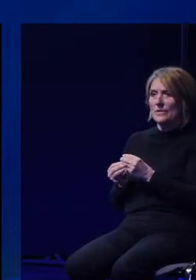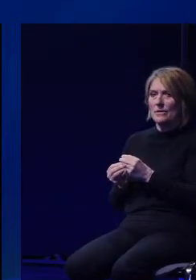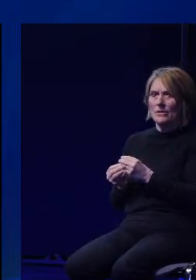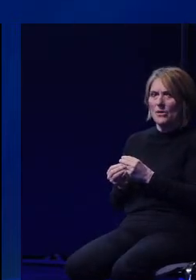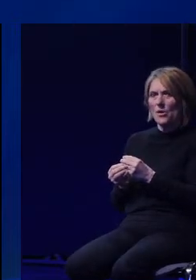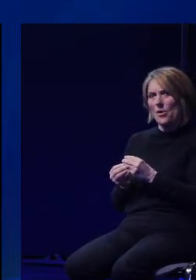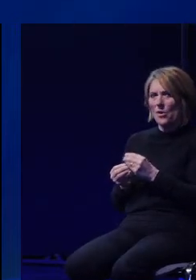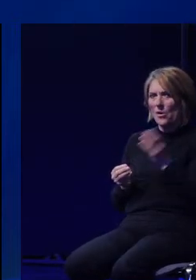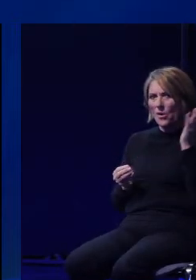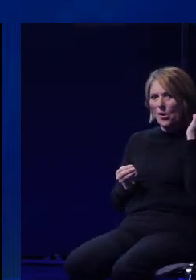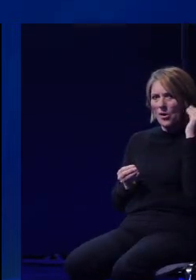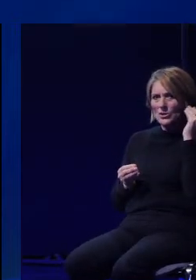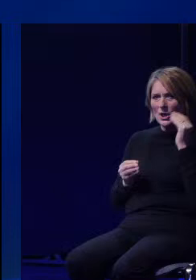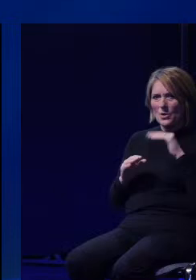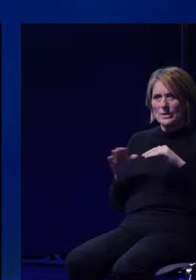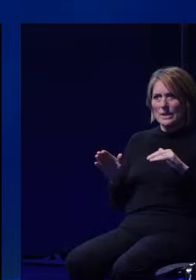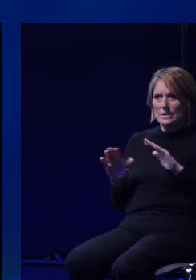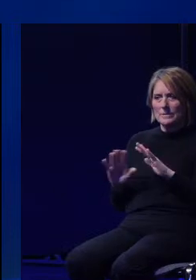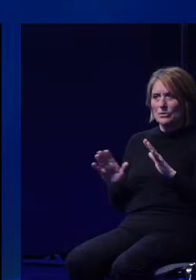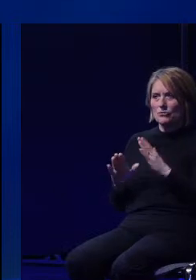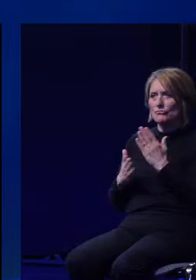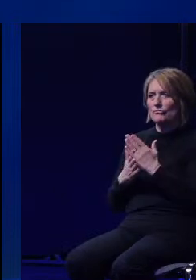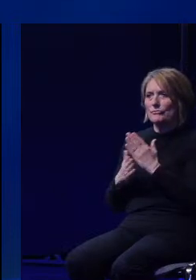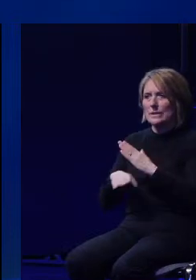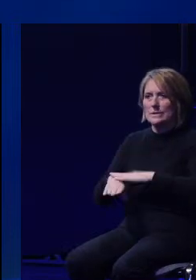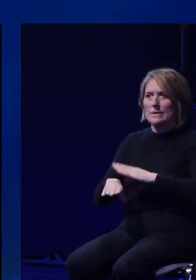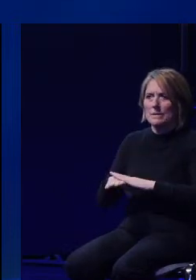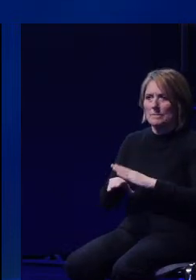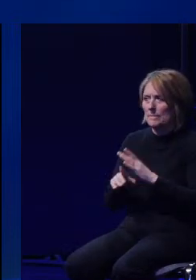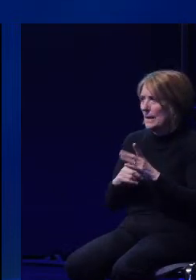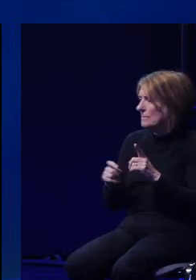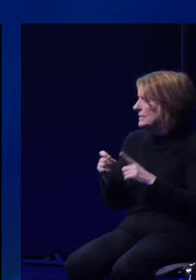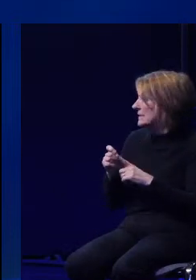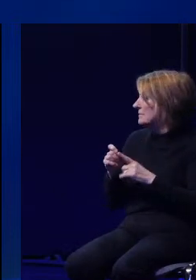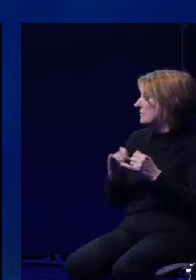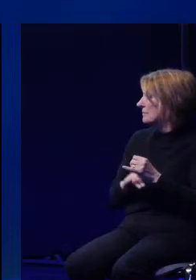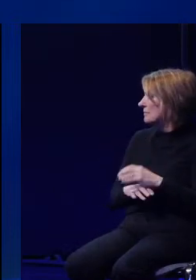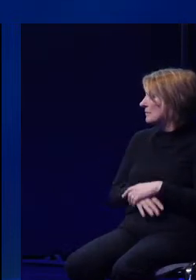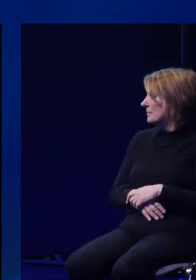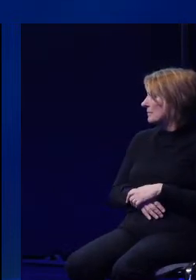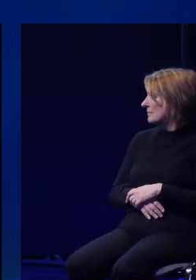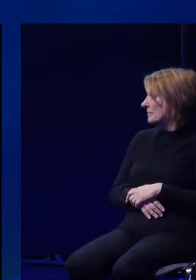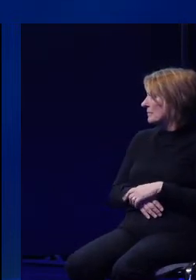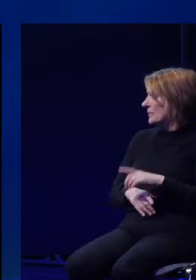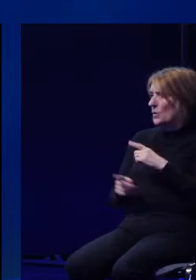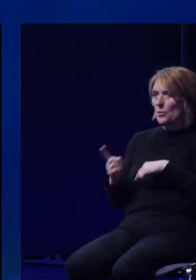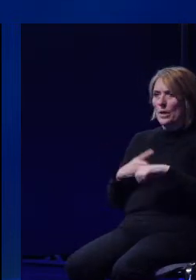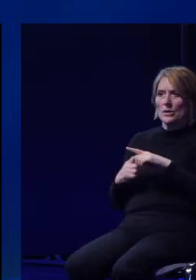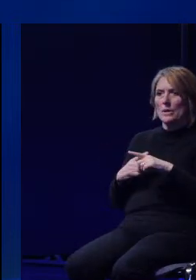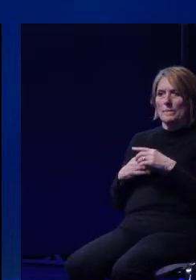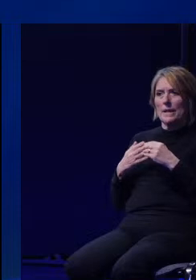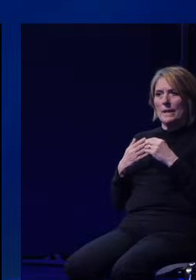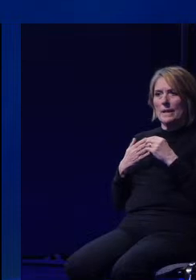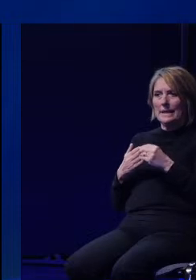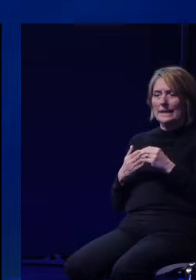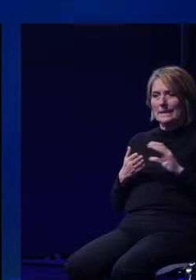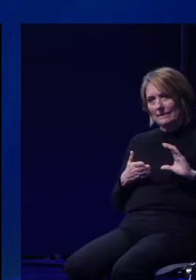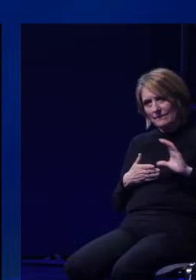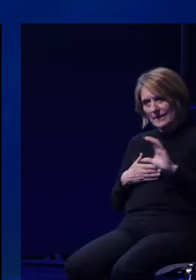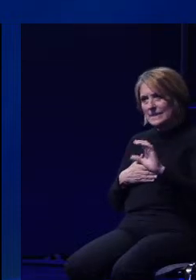not real-time applications. Full disclosure, we are not an Autodesk company, but our lead investor is